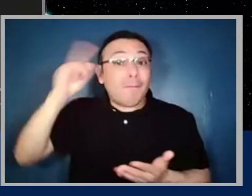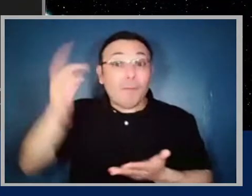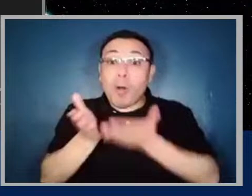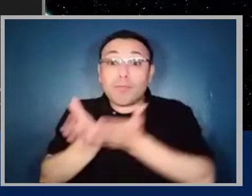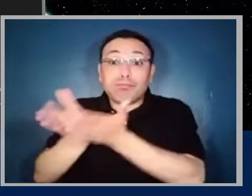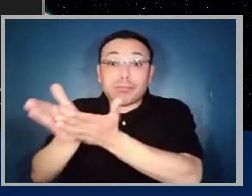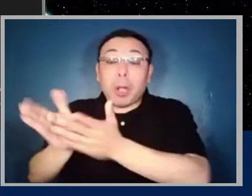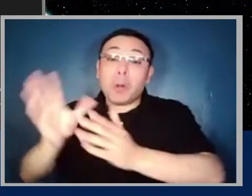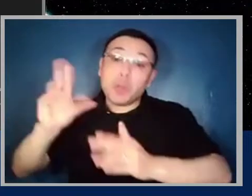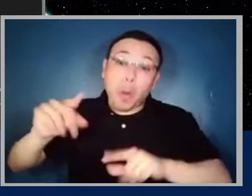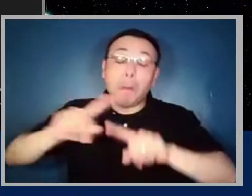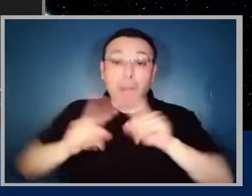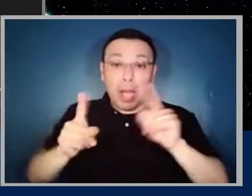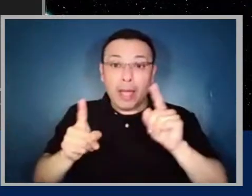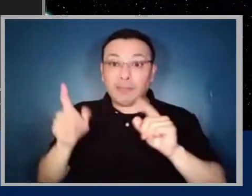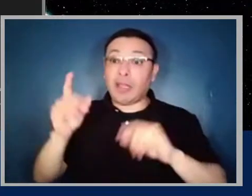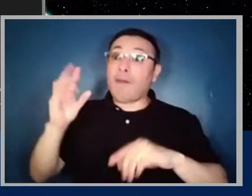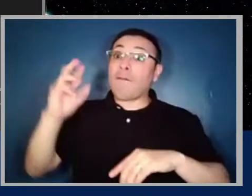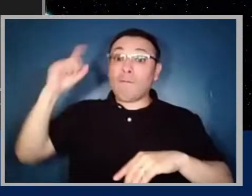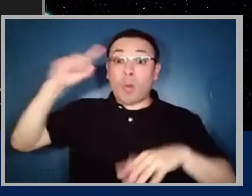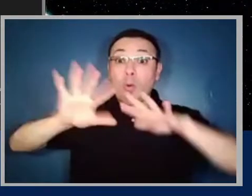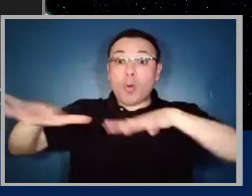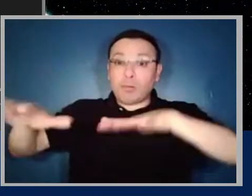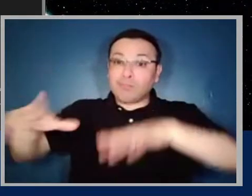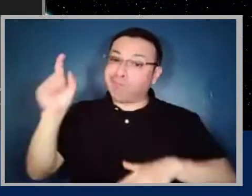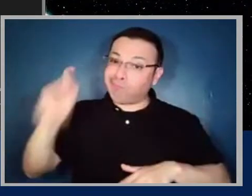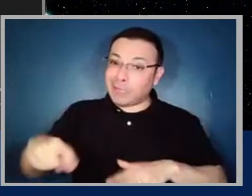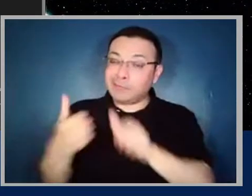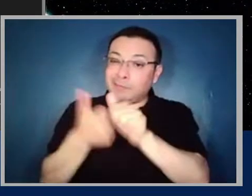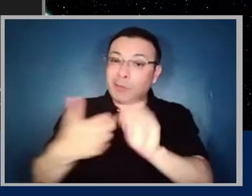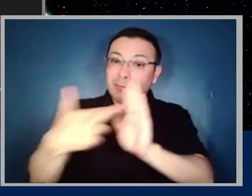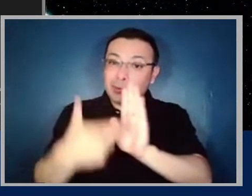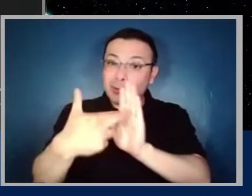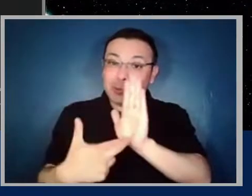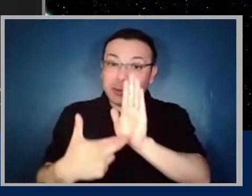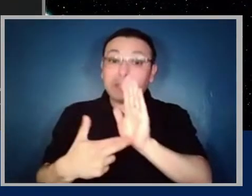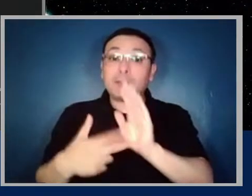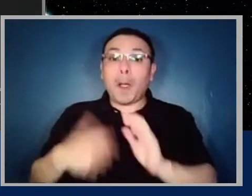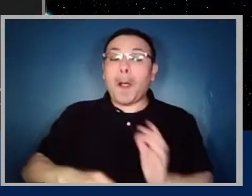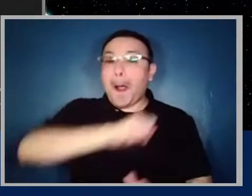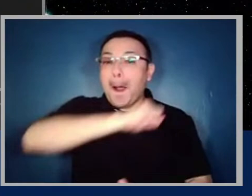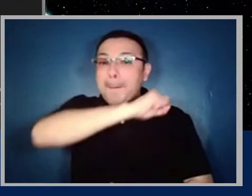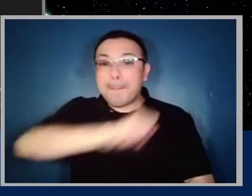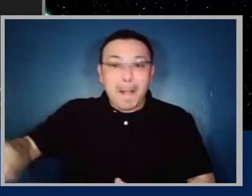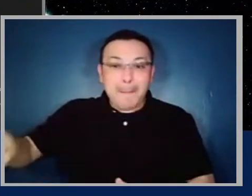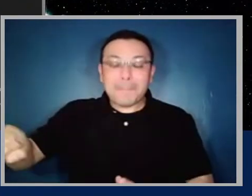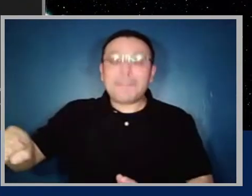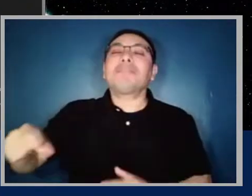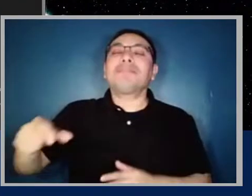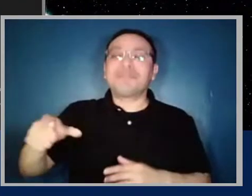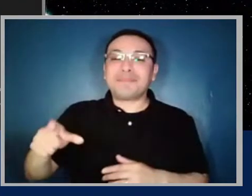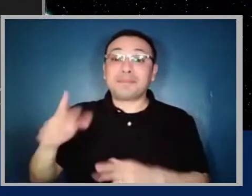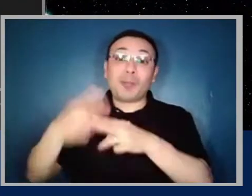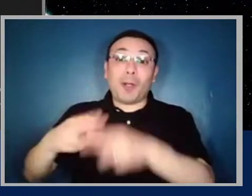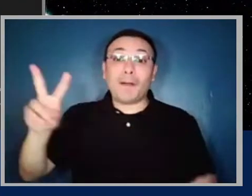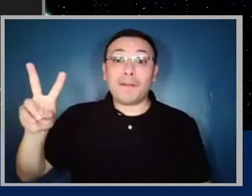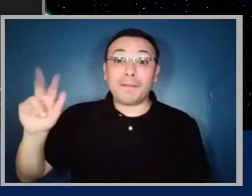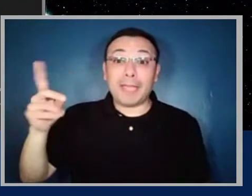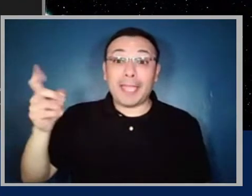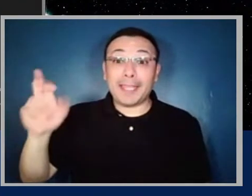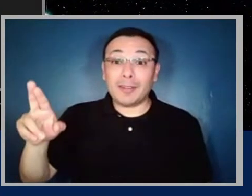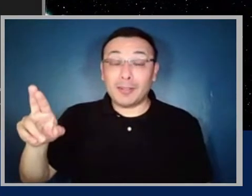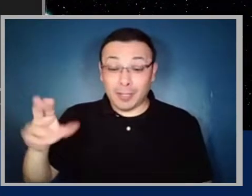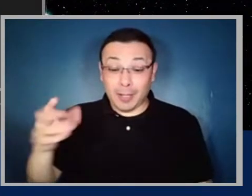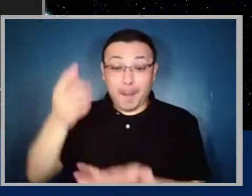name Vader. And so this was the ceremony that we actually got a champagne bottle that you would normally have